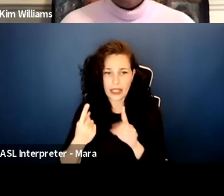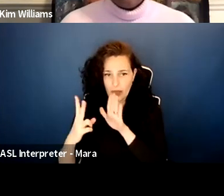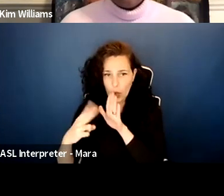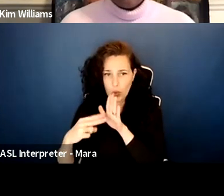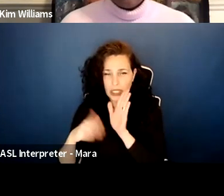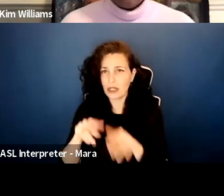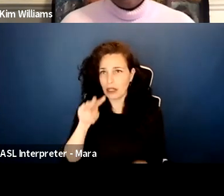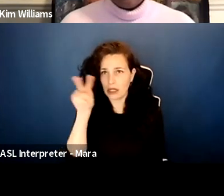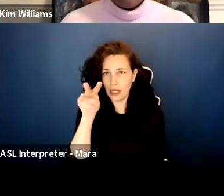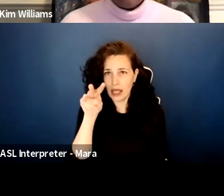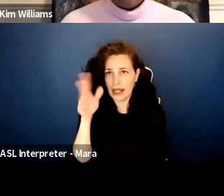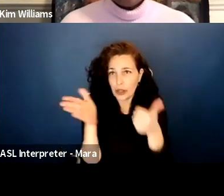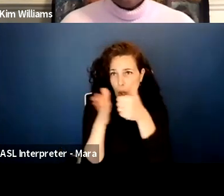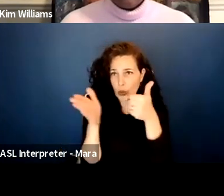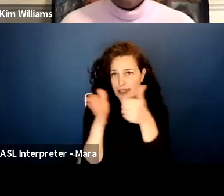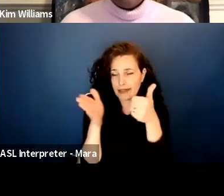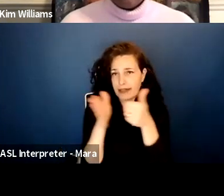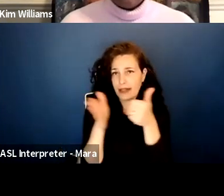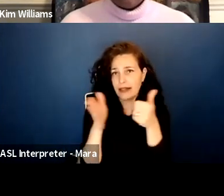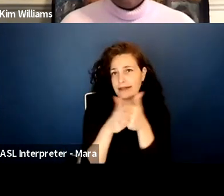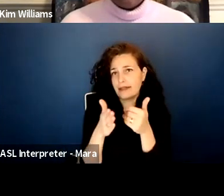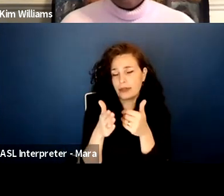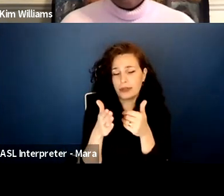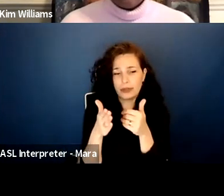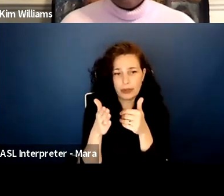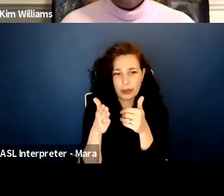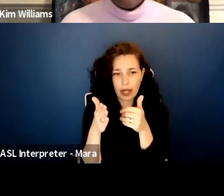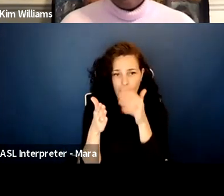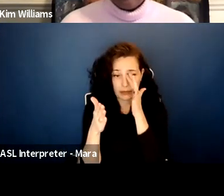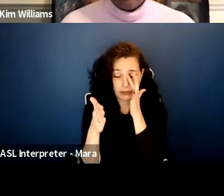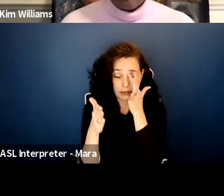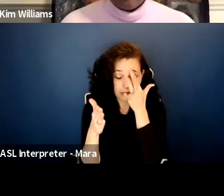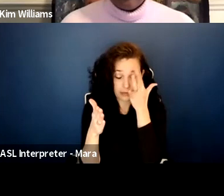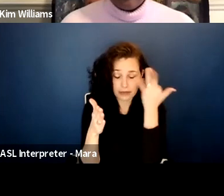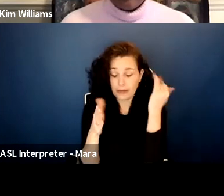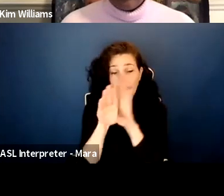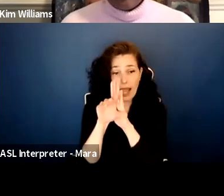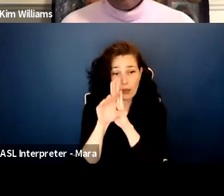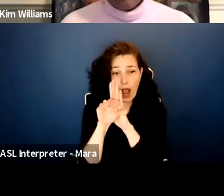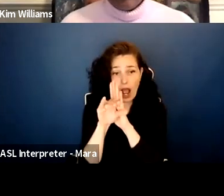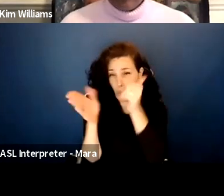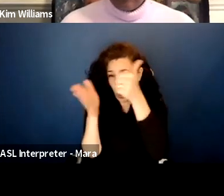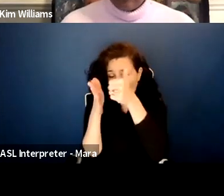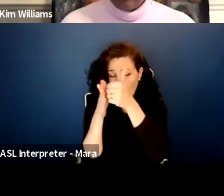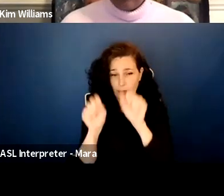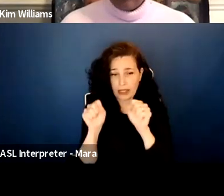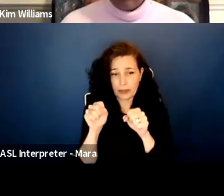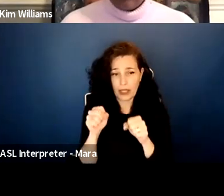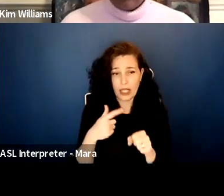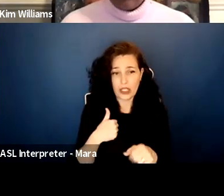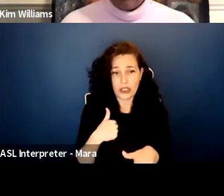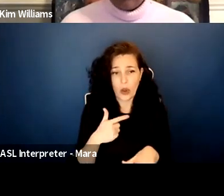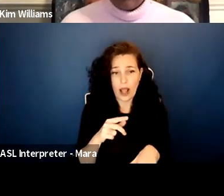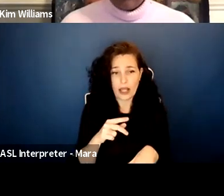coming this into as our- possible. Yeah, so I always say, I mean, I'm looking right into the camera right now, so it would be Yeah. just ever so slightly